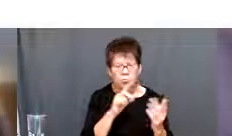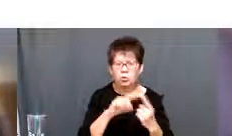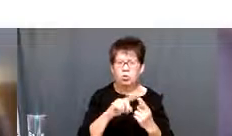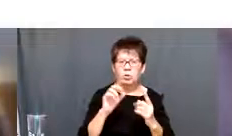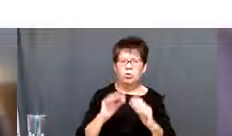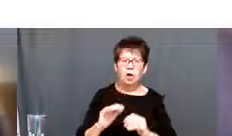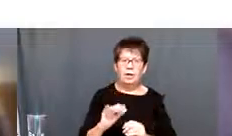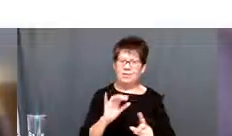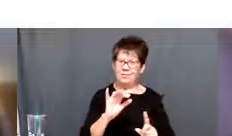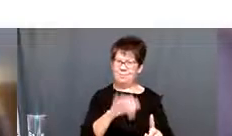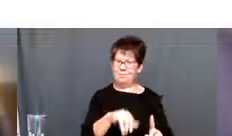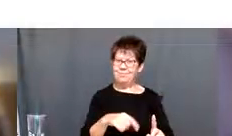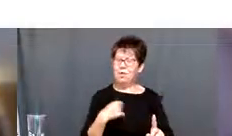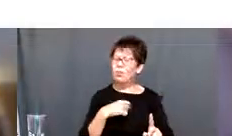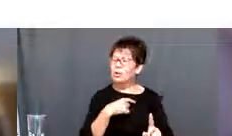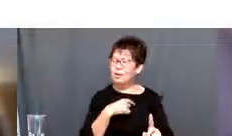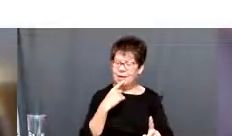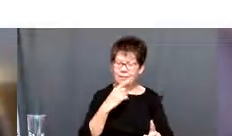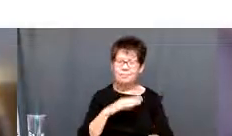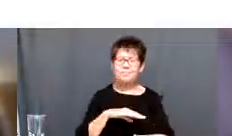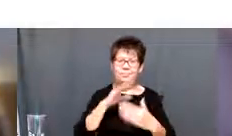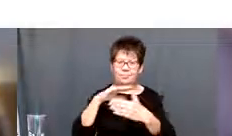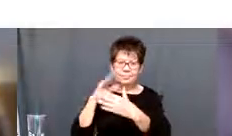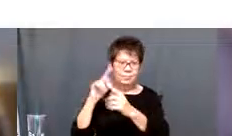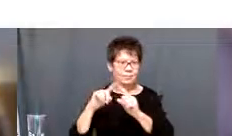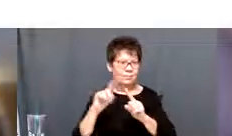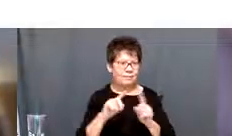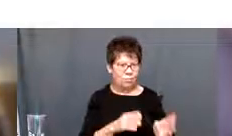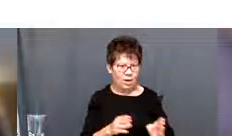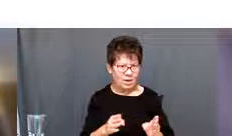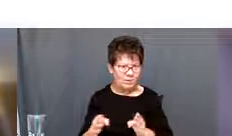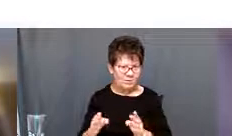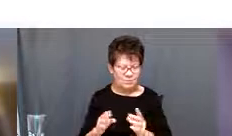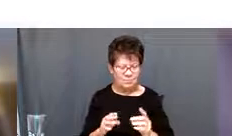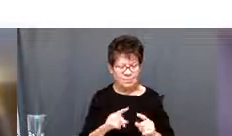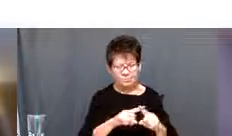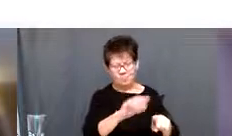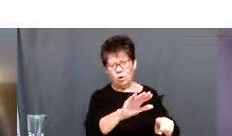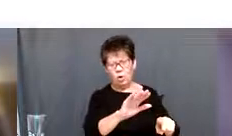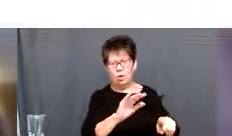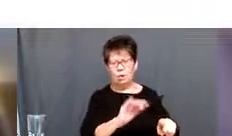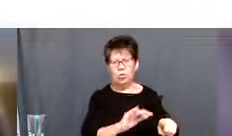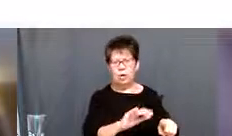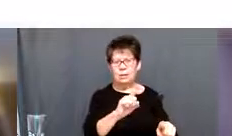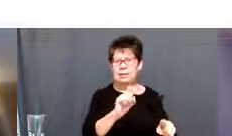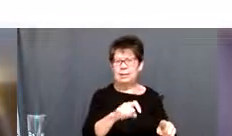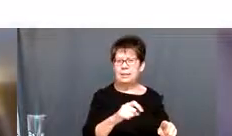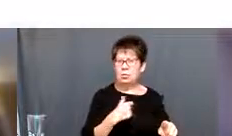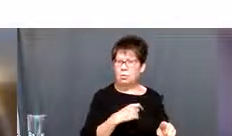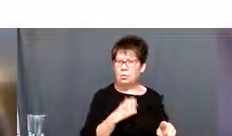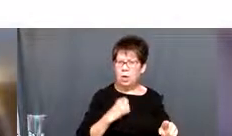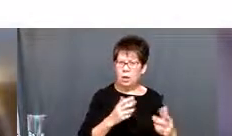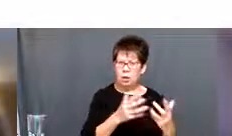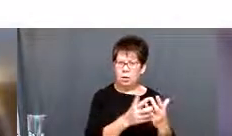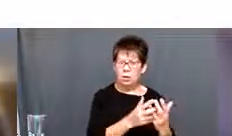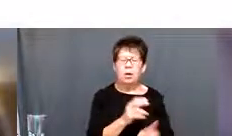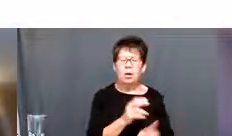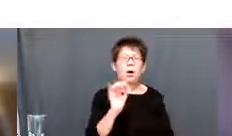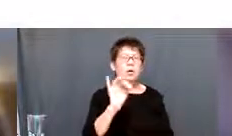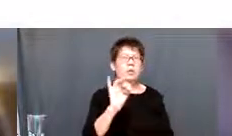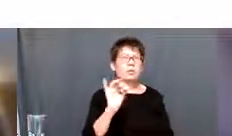These can be addressed in a variety of different ways, depending on your child's individualized needs. Also, very,